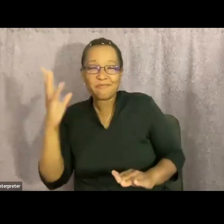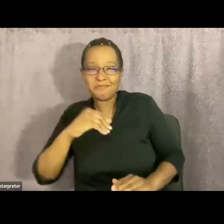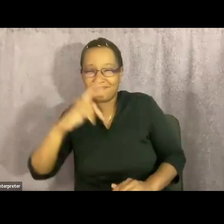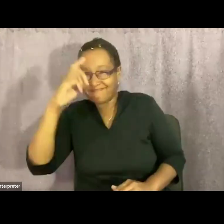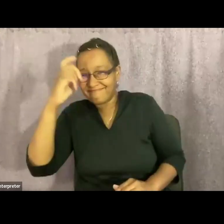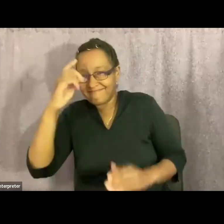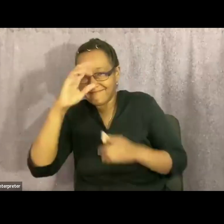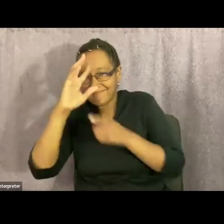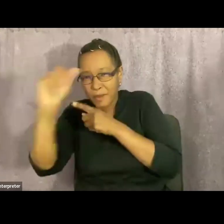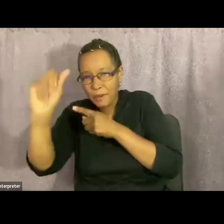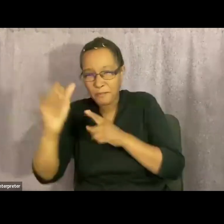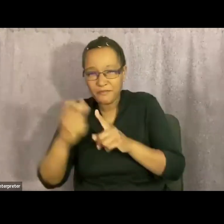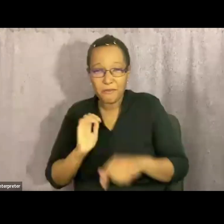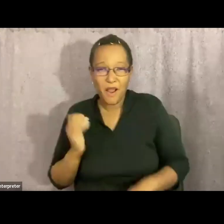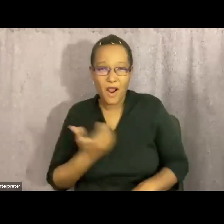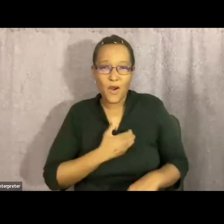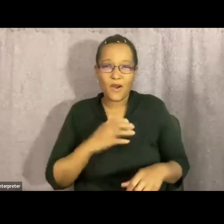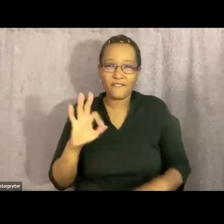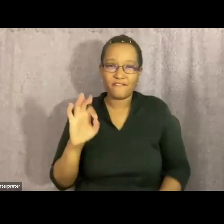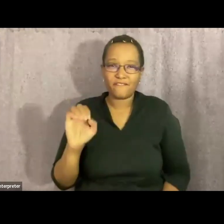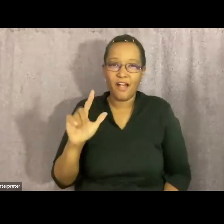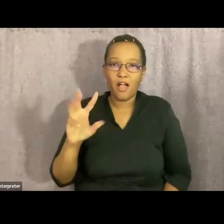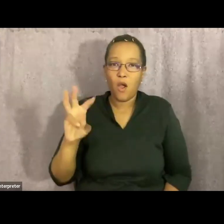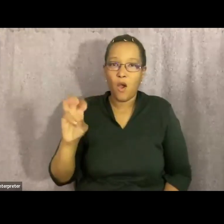coming from our fellows. Thank you.